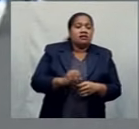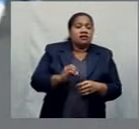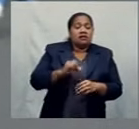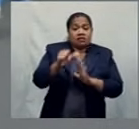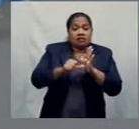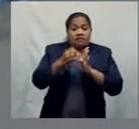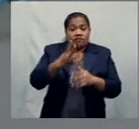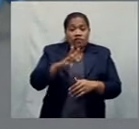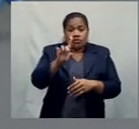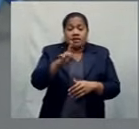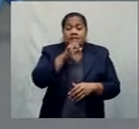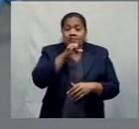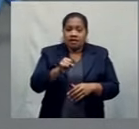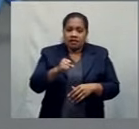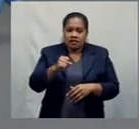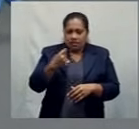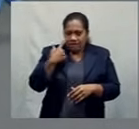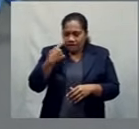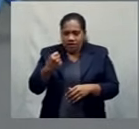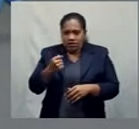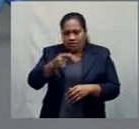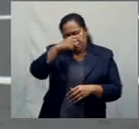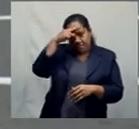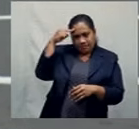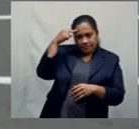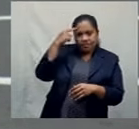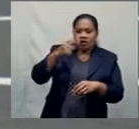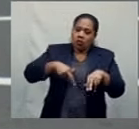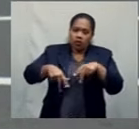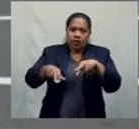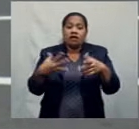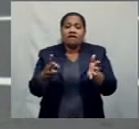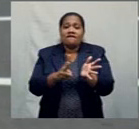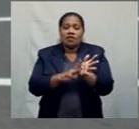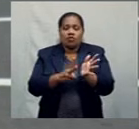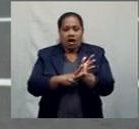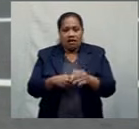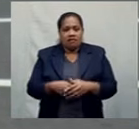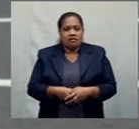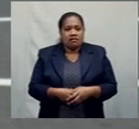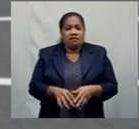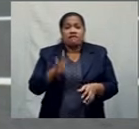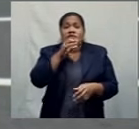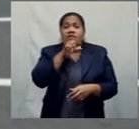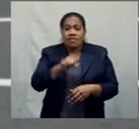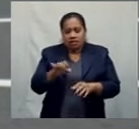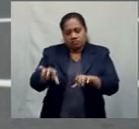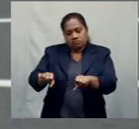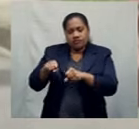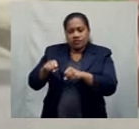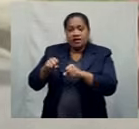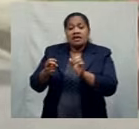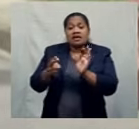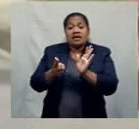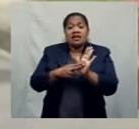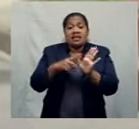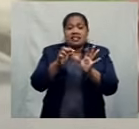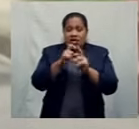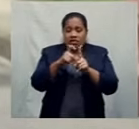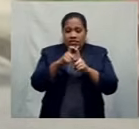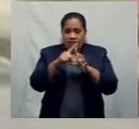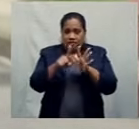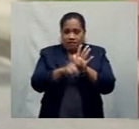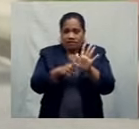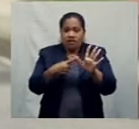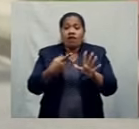and walking along Wailea Street, while 4 men were arrested in Andera for failing to wear a mask. The Western Division recorded 7